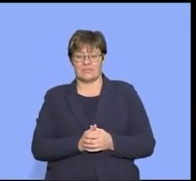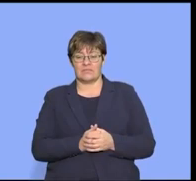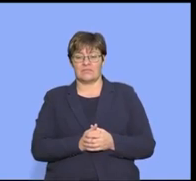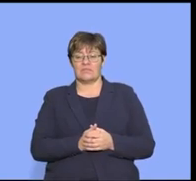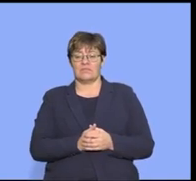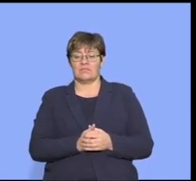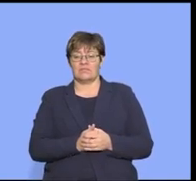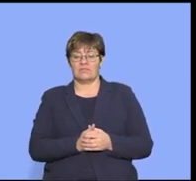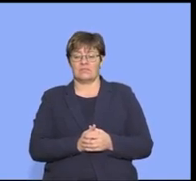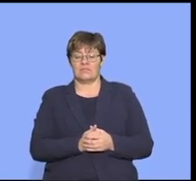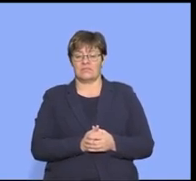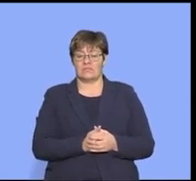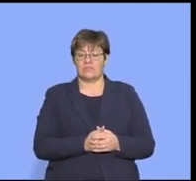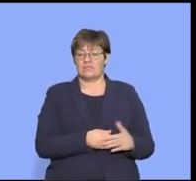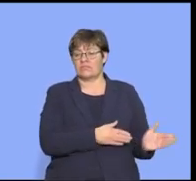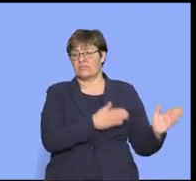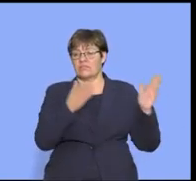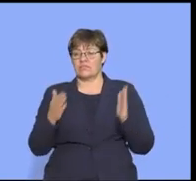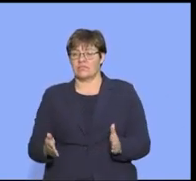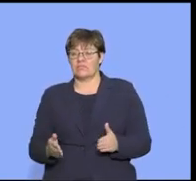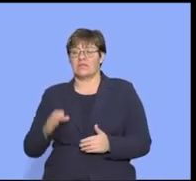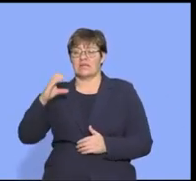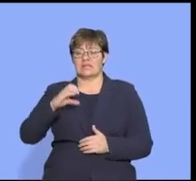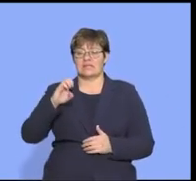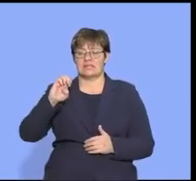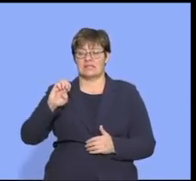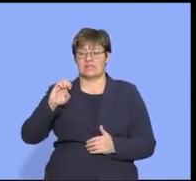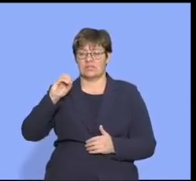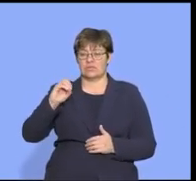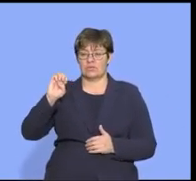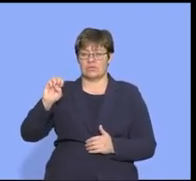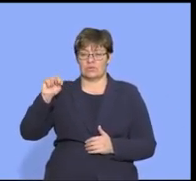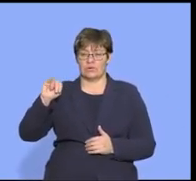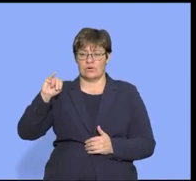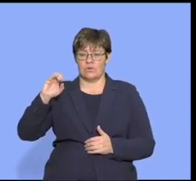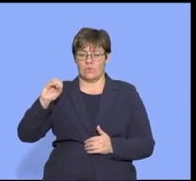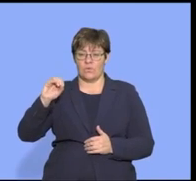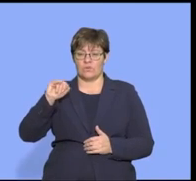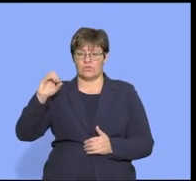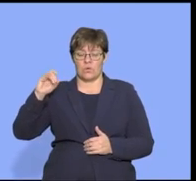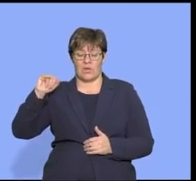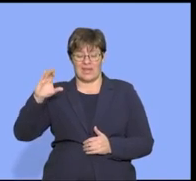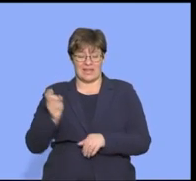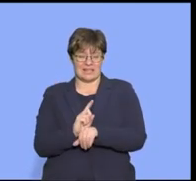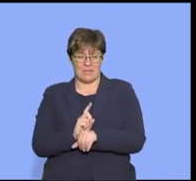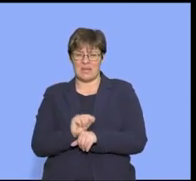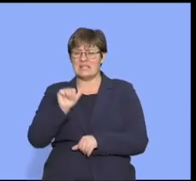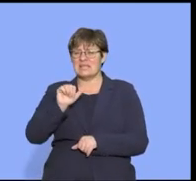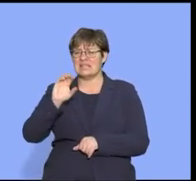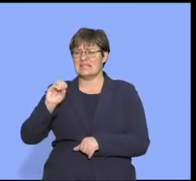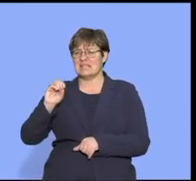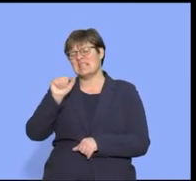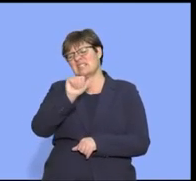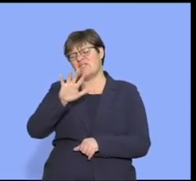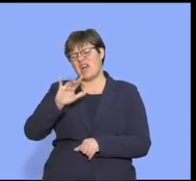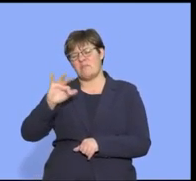We then moved into the Cenozoic era. That's from 65 million years ago, and that is called